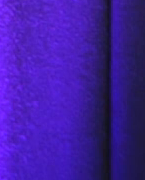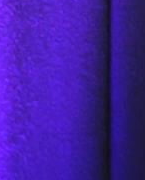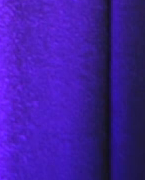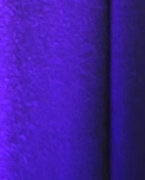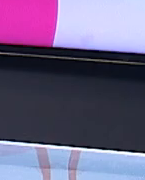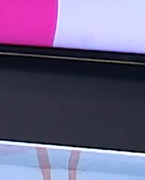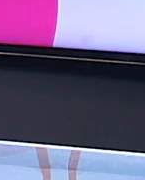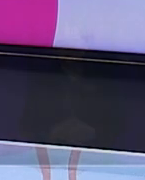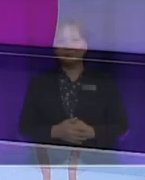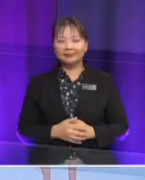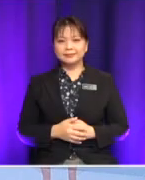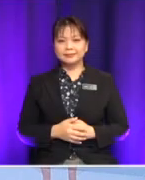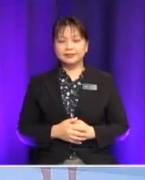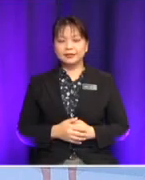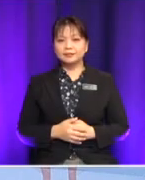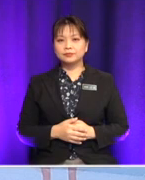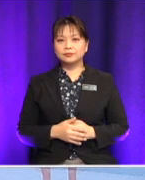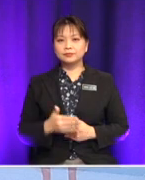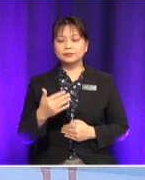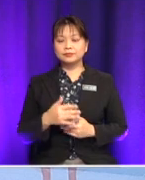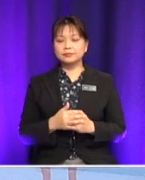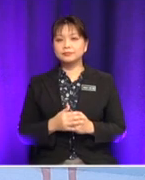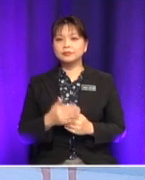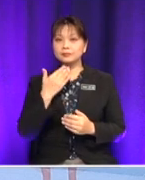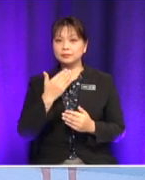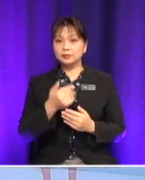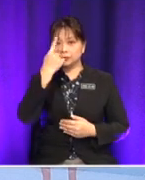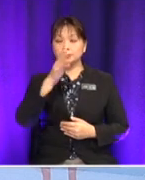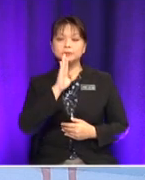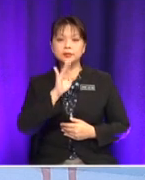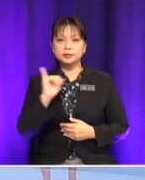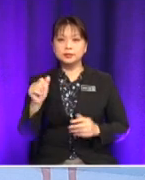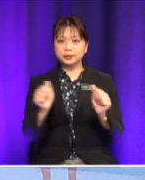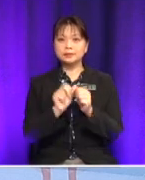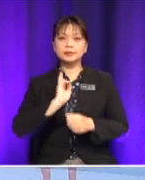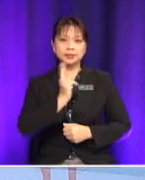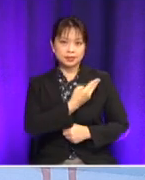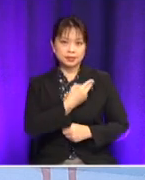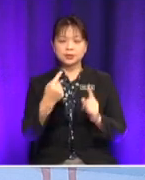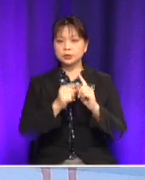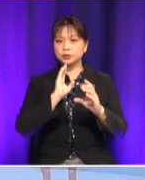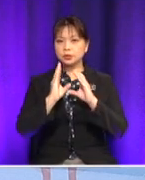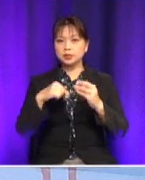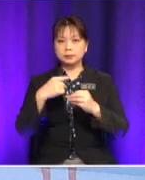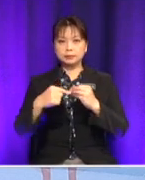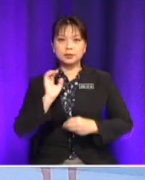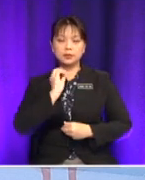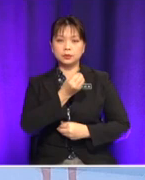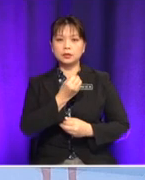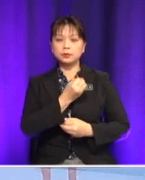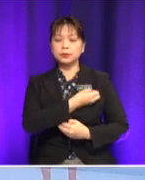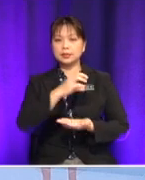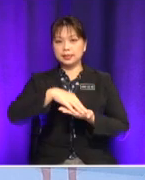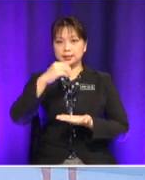All right, great. Thanks for being with us here in the studio now. To talk more about our lesson today, let's have